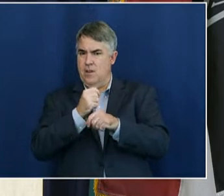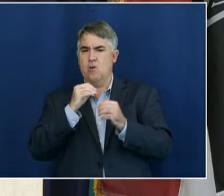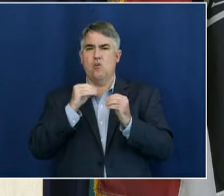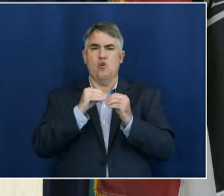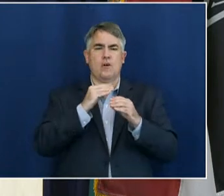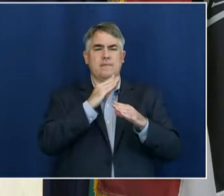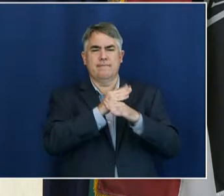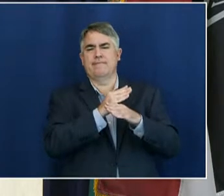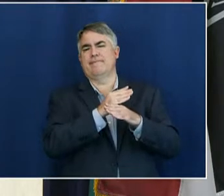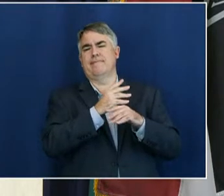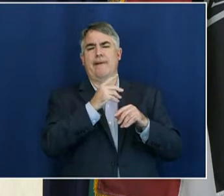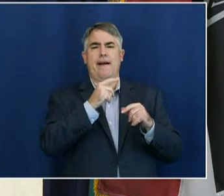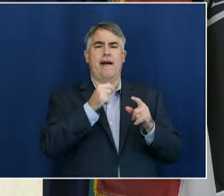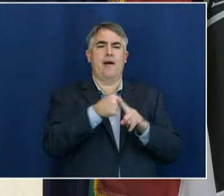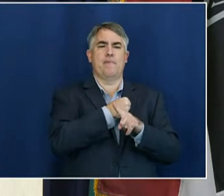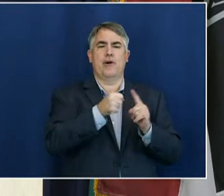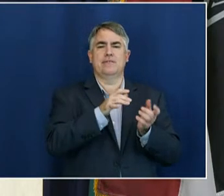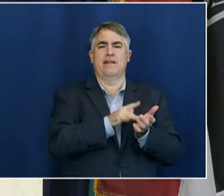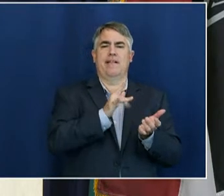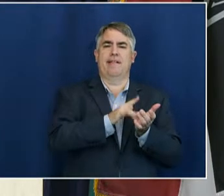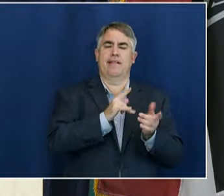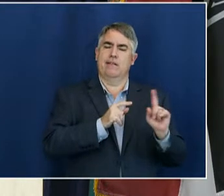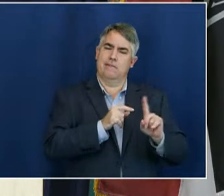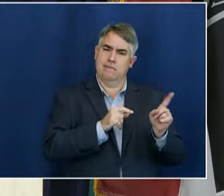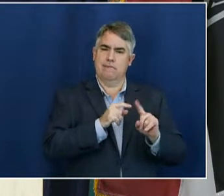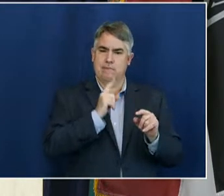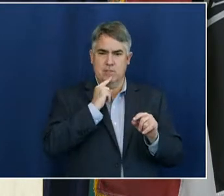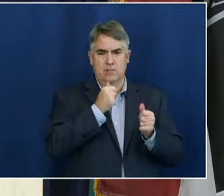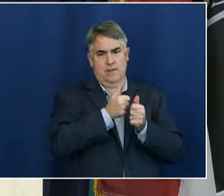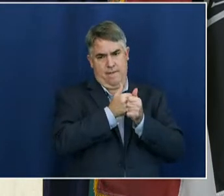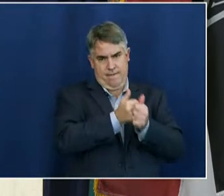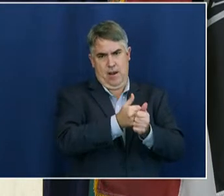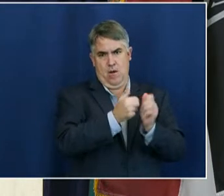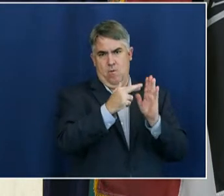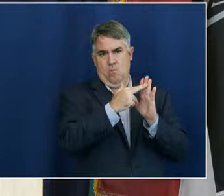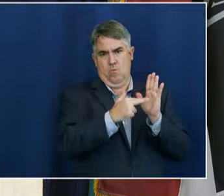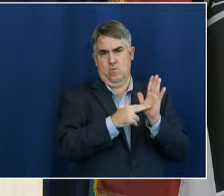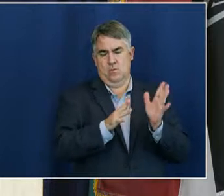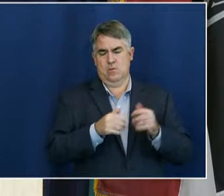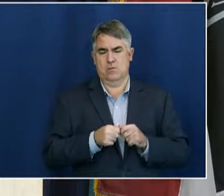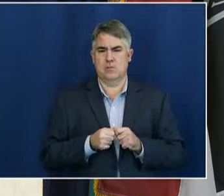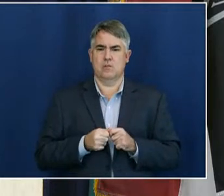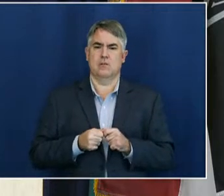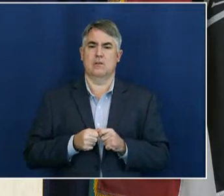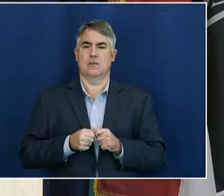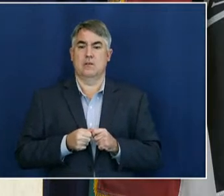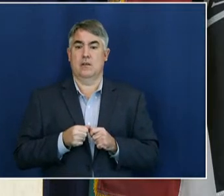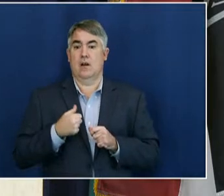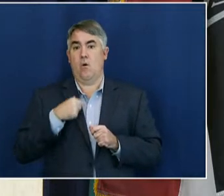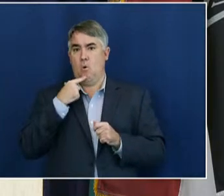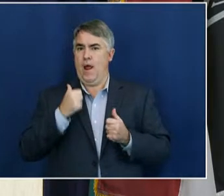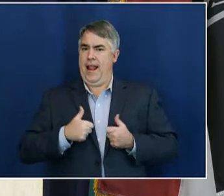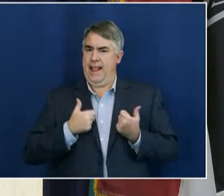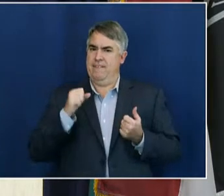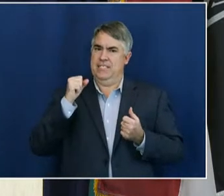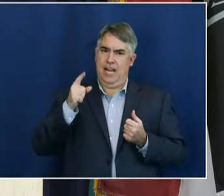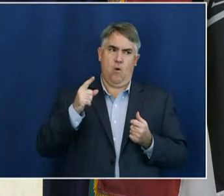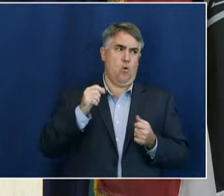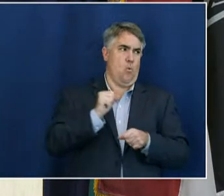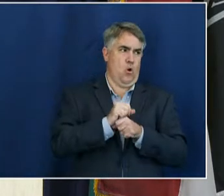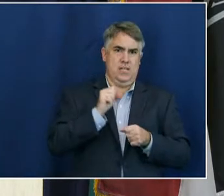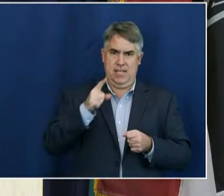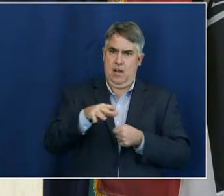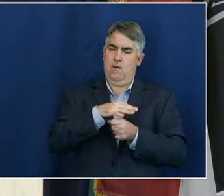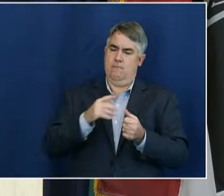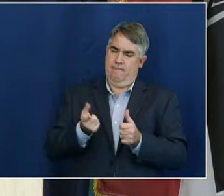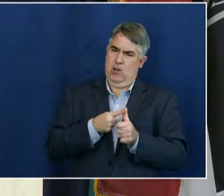protocols and procedures, again, to ensure that those individuals live or work in San Diego County. When you're doing hundreds